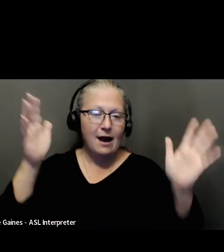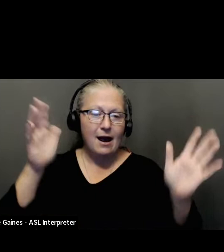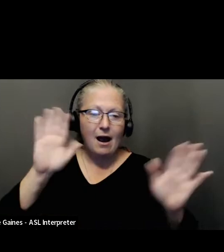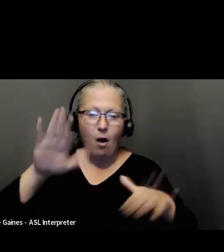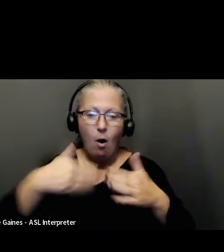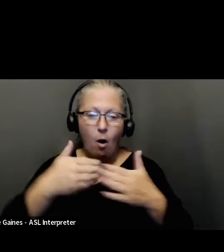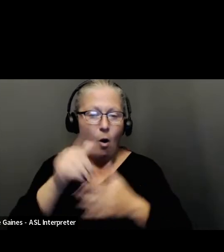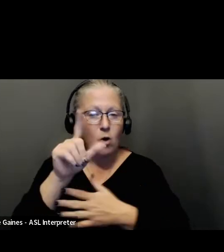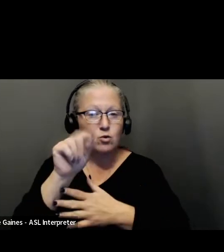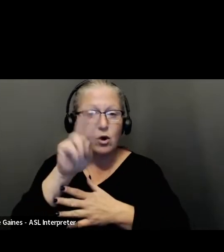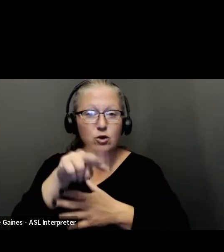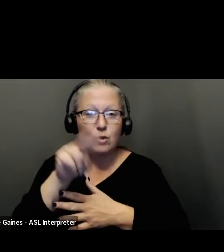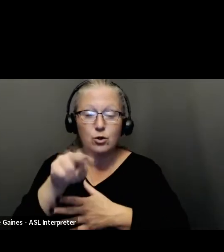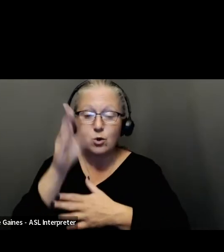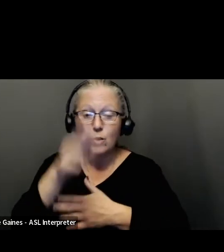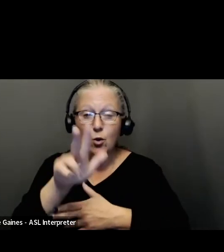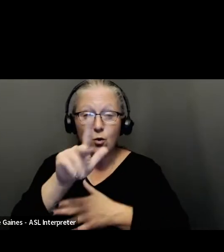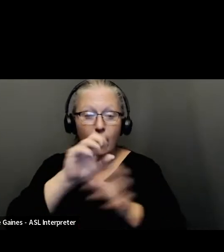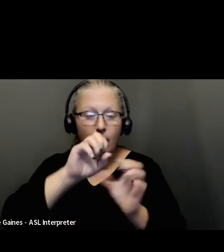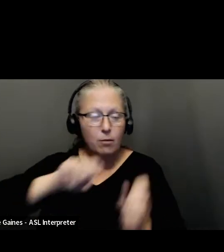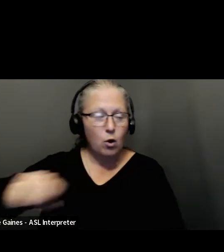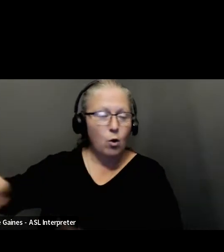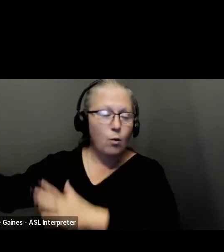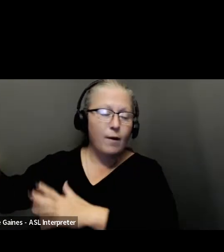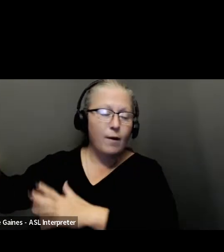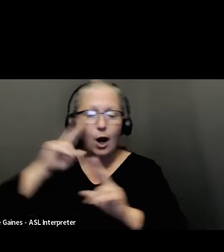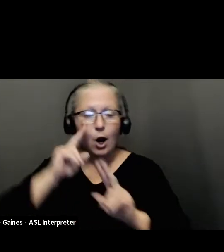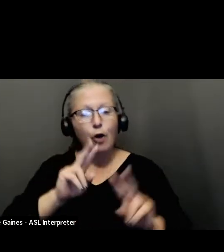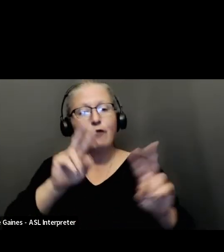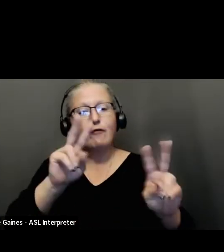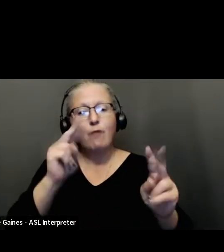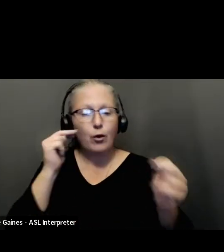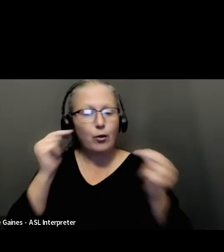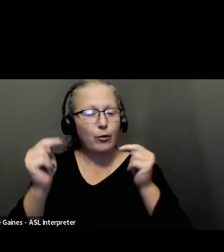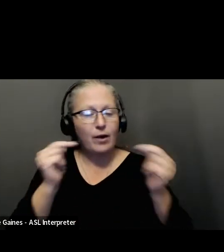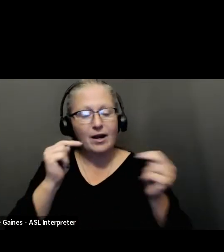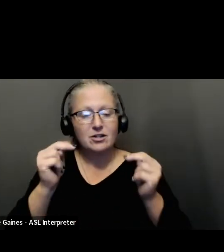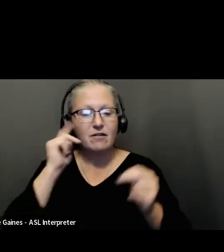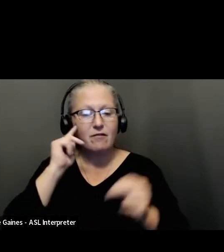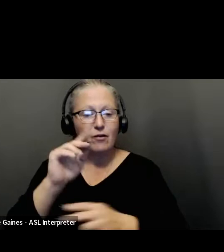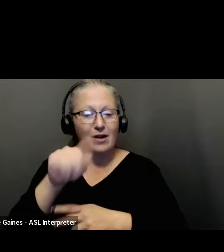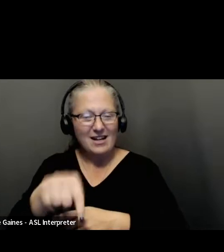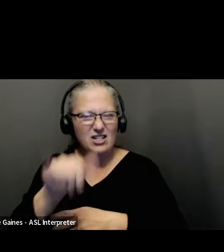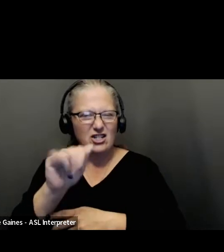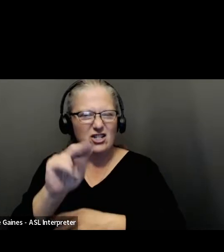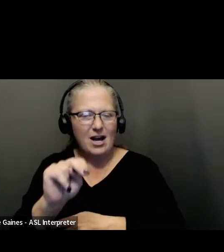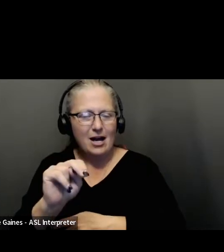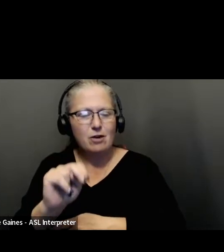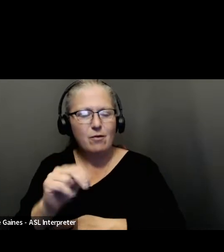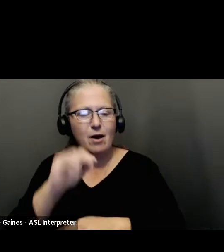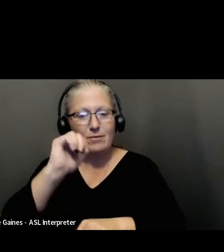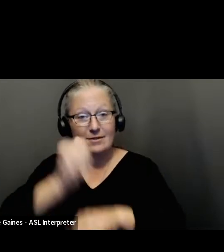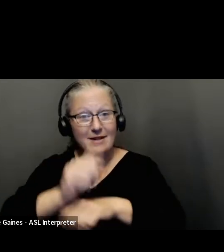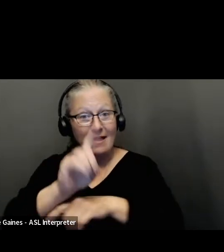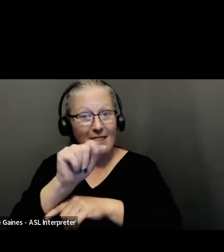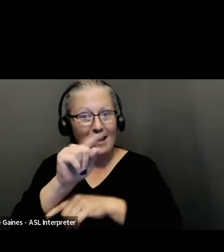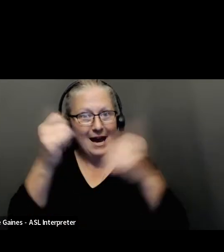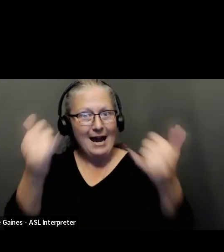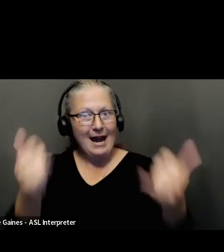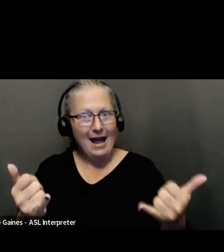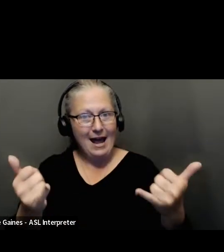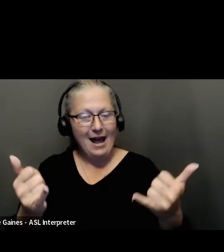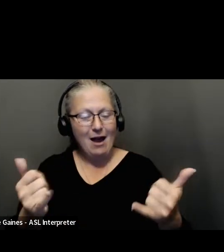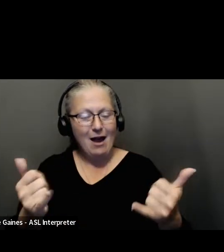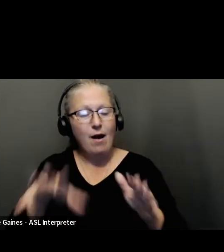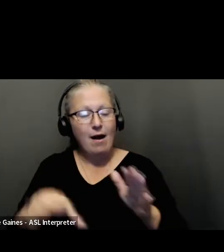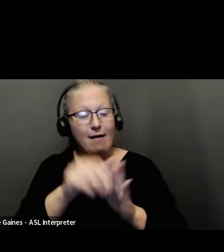of 2022-23 and look forward to our negotiations in January. I want to set the date now and an